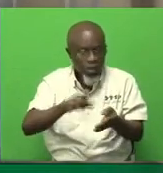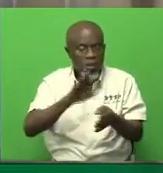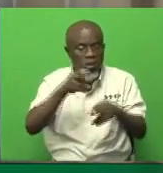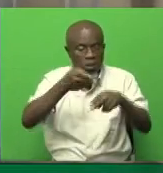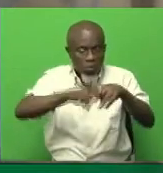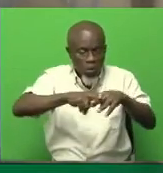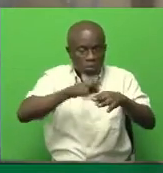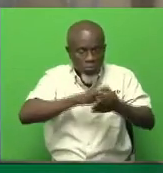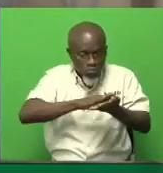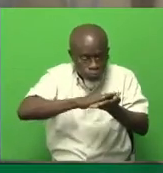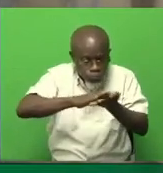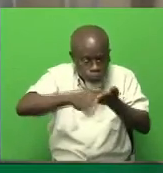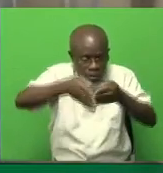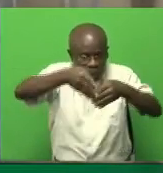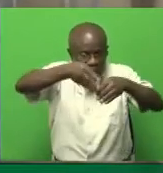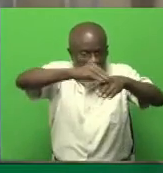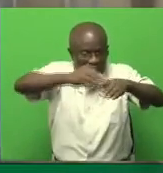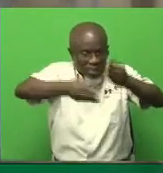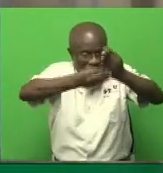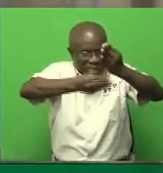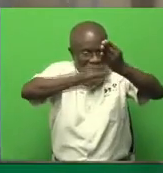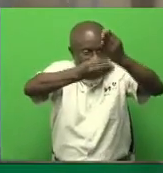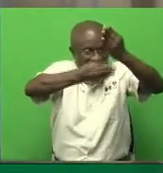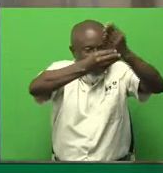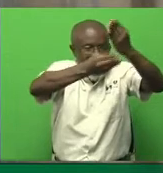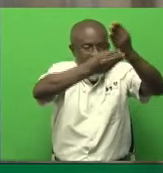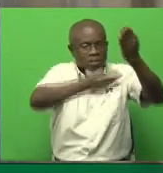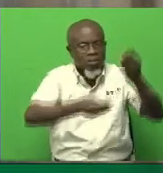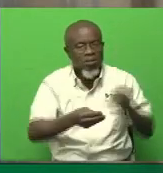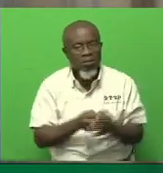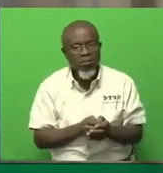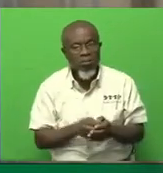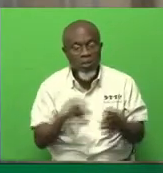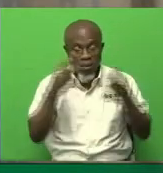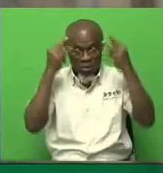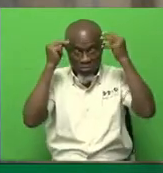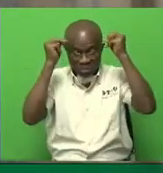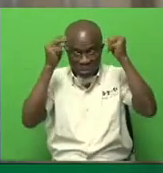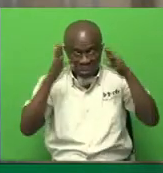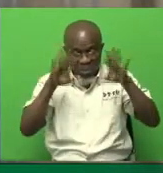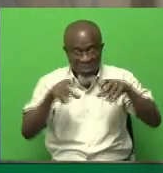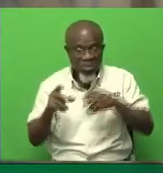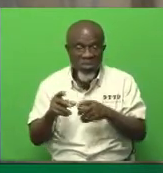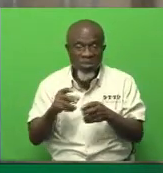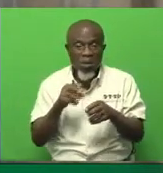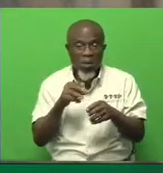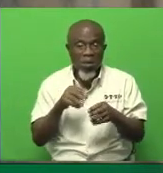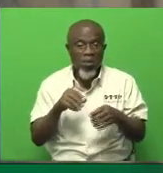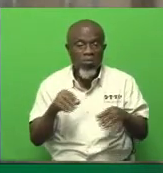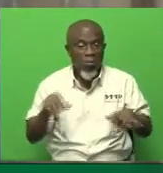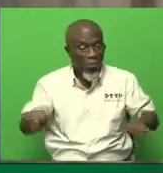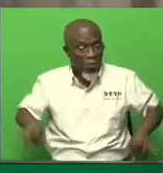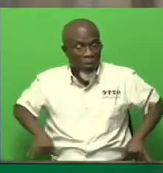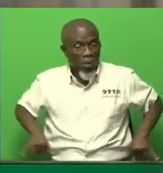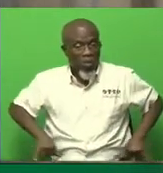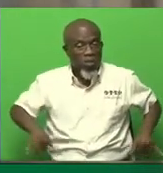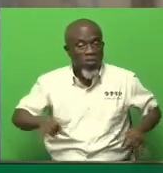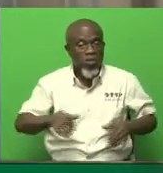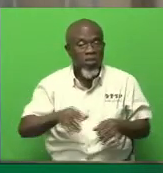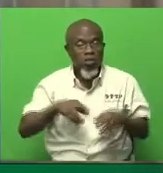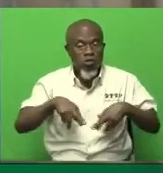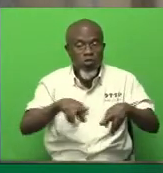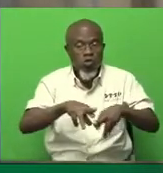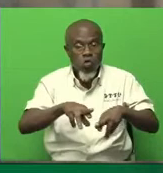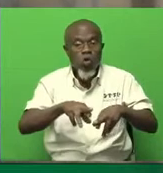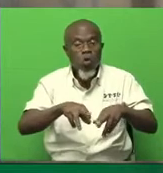and other constituencies so we have a situation where I'm in a circuits stand up today and both of the roads being paved in this constituencies